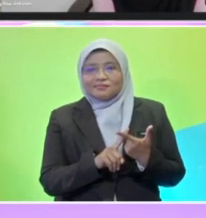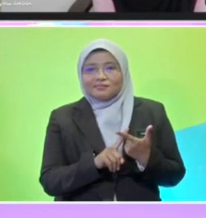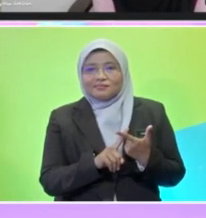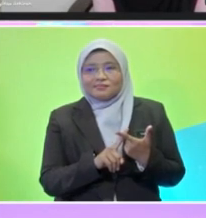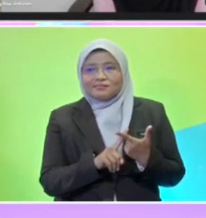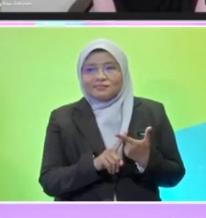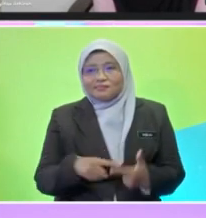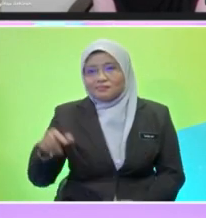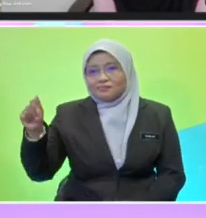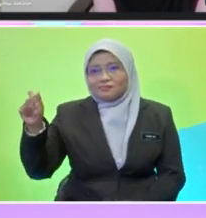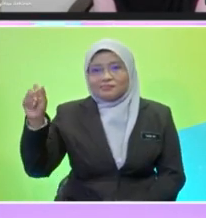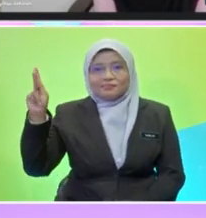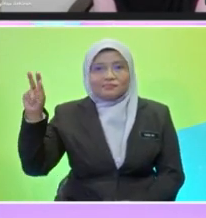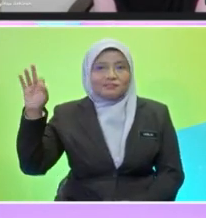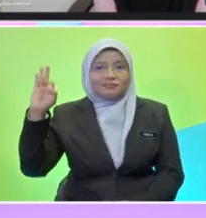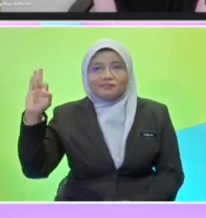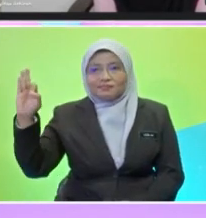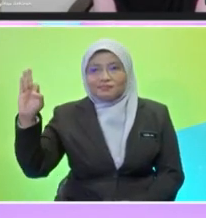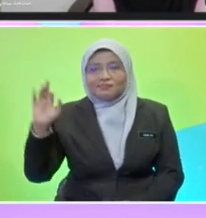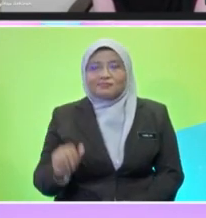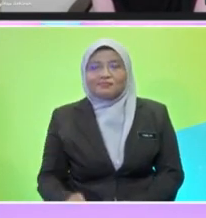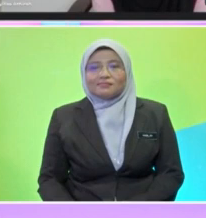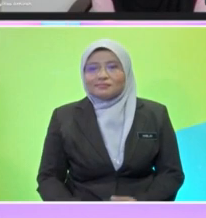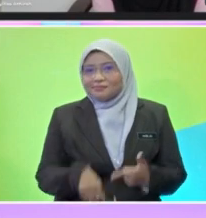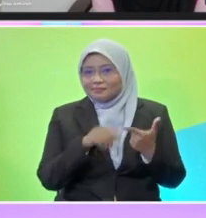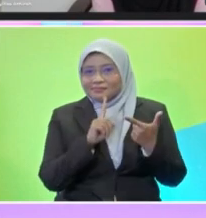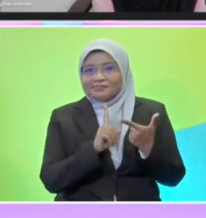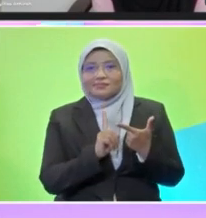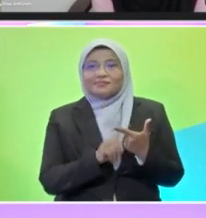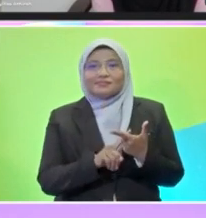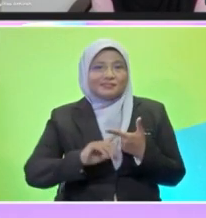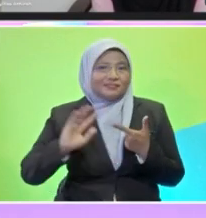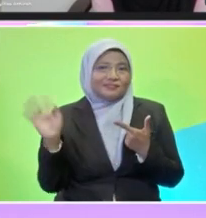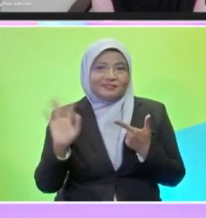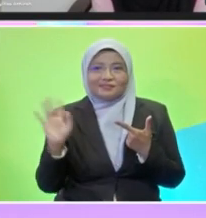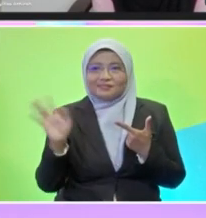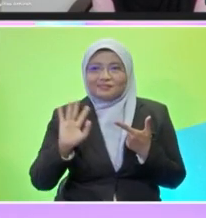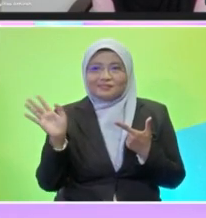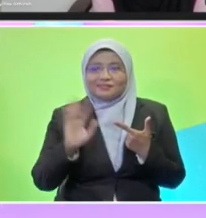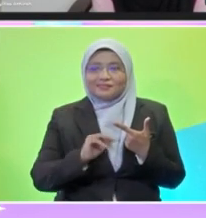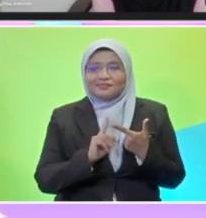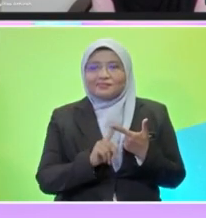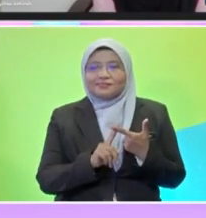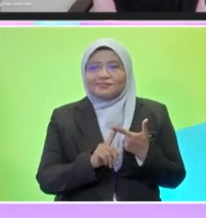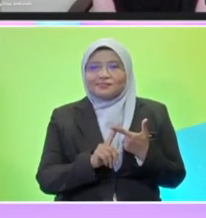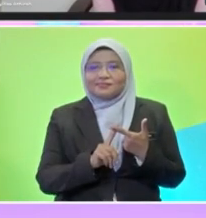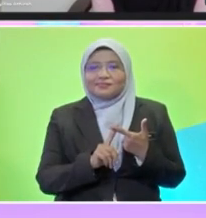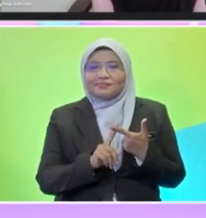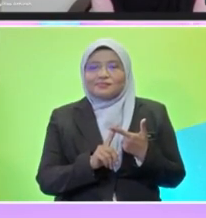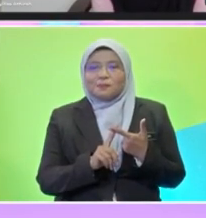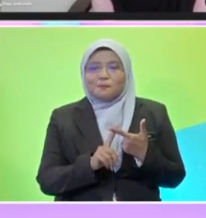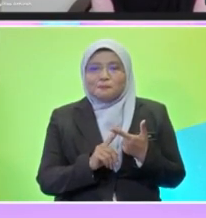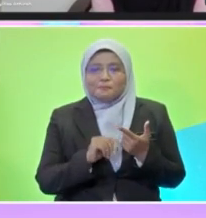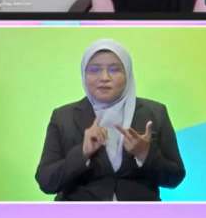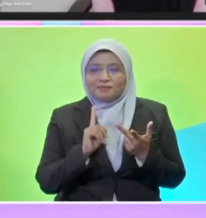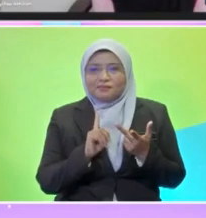Muhammad Akif bin Muhammad Ridwan from SK Sungai Serdang. Hi, Akif. Hi, sir. Good to